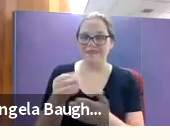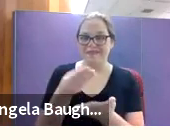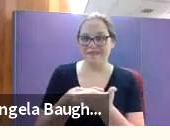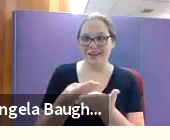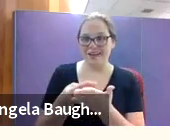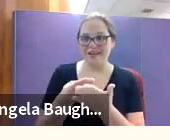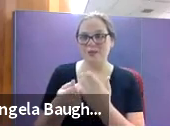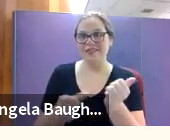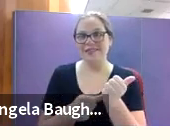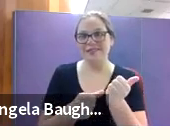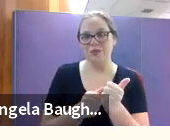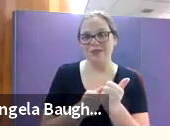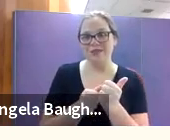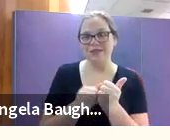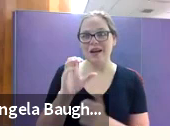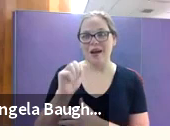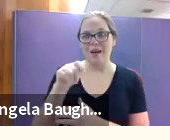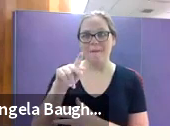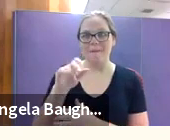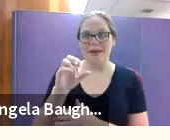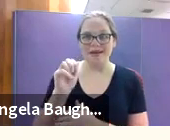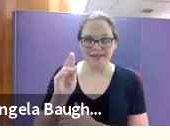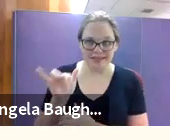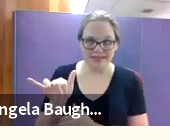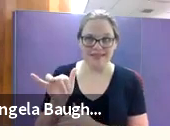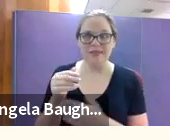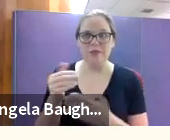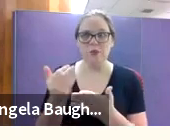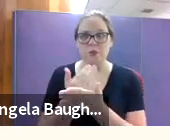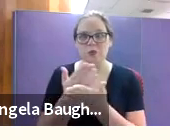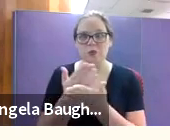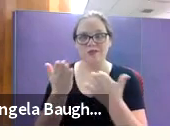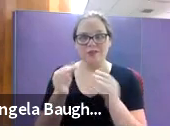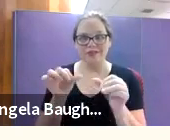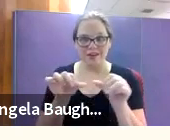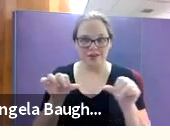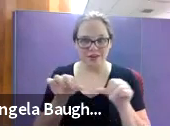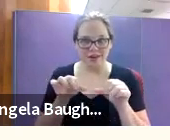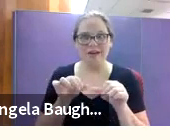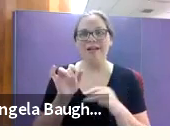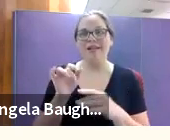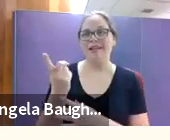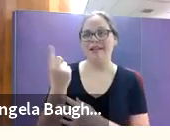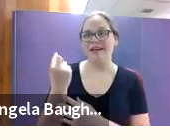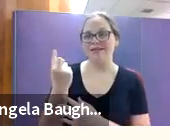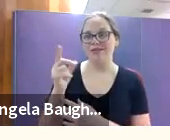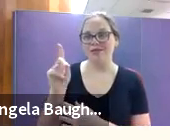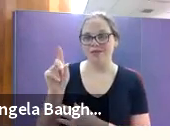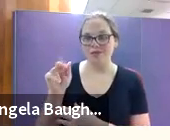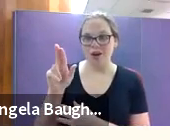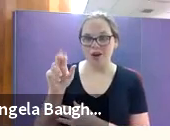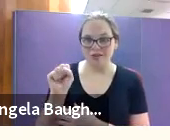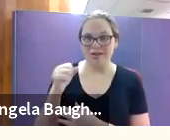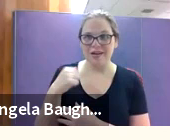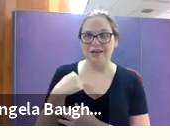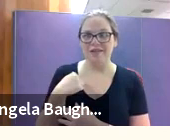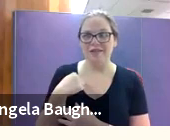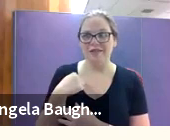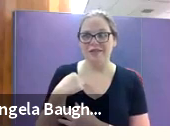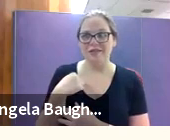with capacity building in underserved areas. Right. And last year, DARS had a meeting in